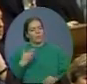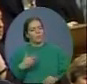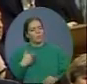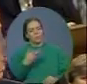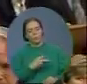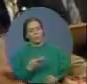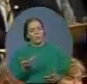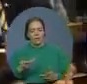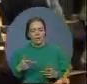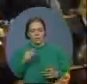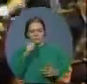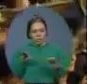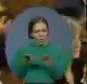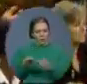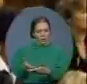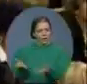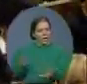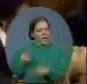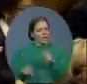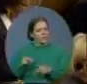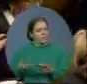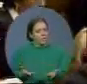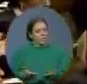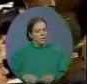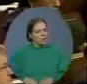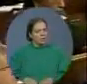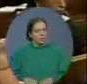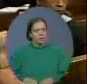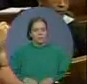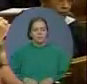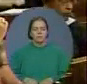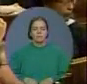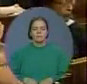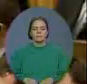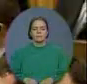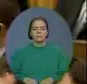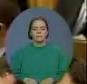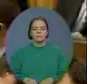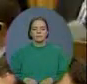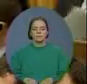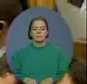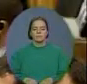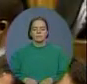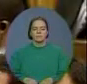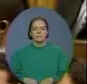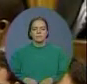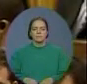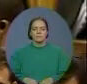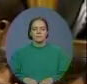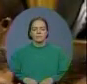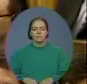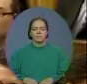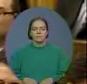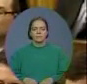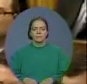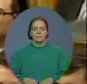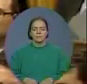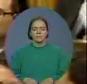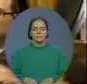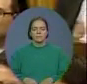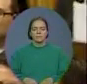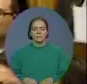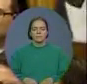voices matter too? The Honourable Government House Leader. Mr. Speaker, this government is a government that's